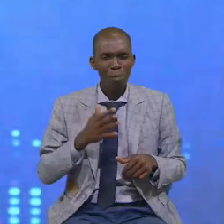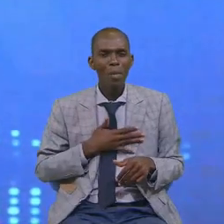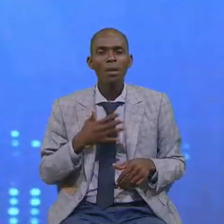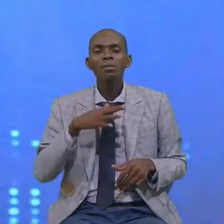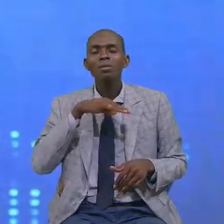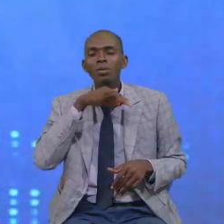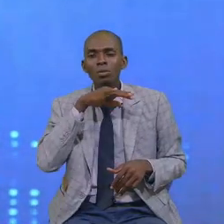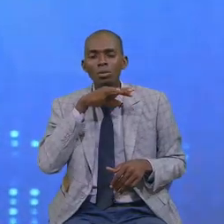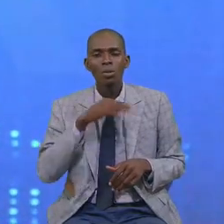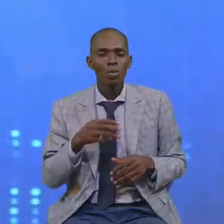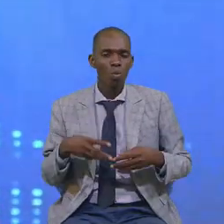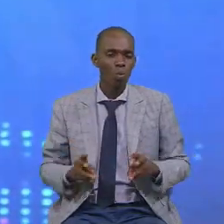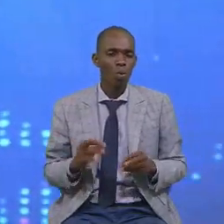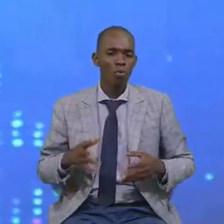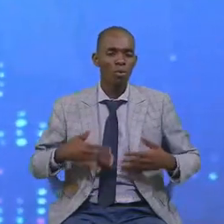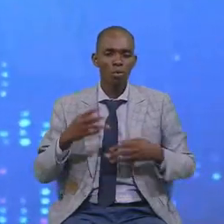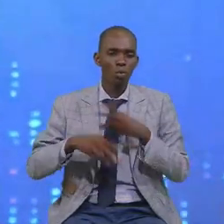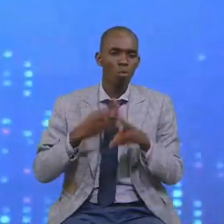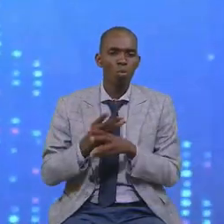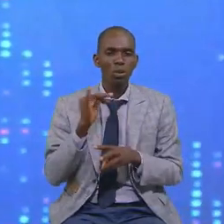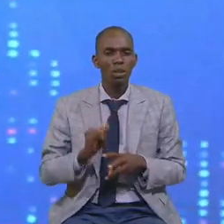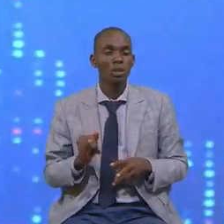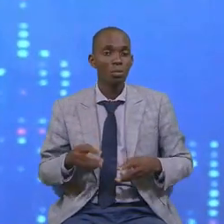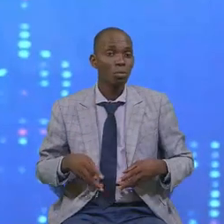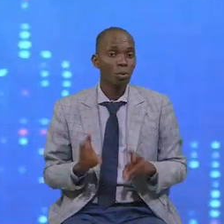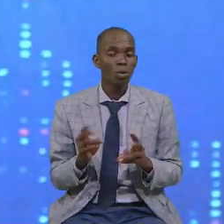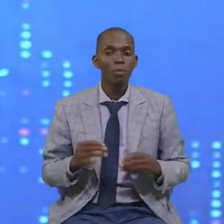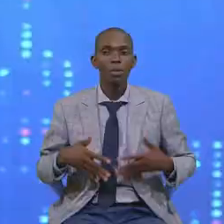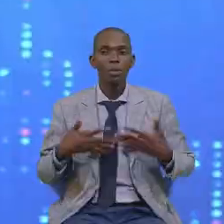I remembered the way of